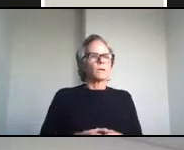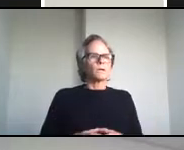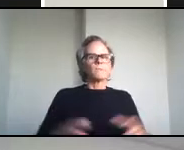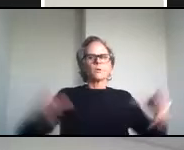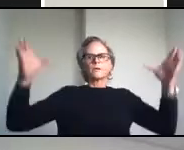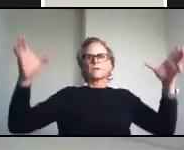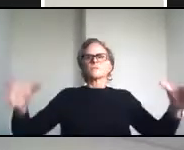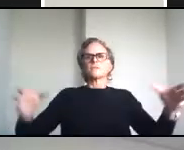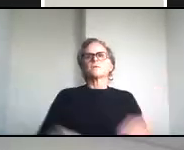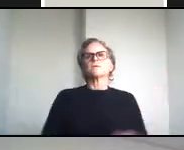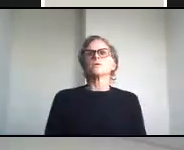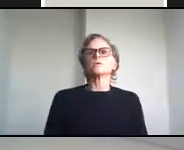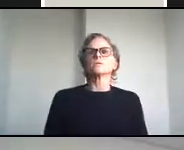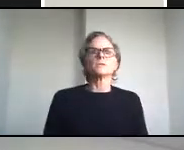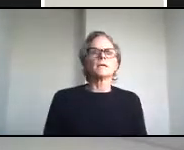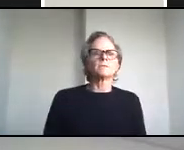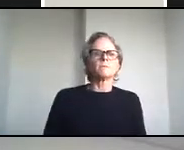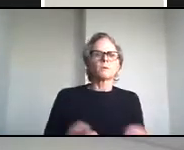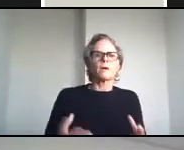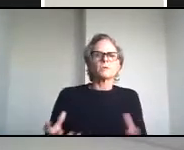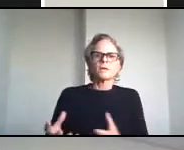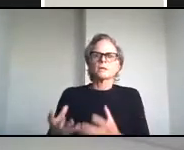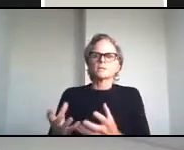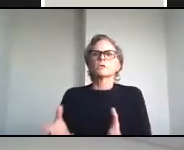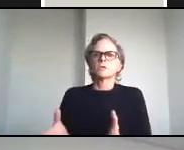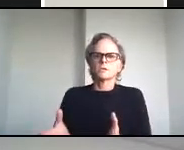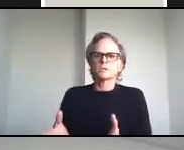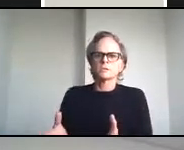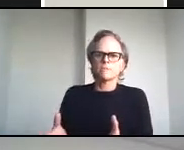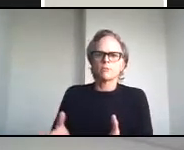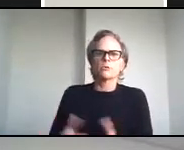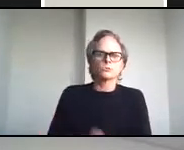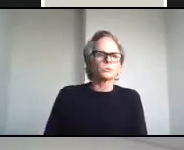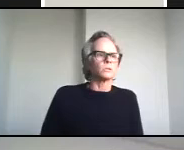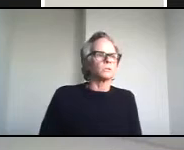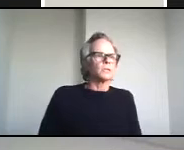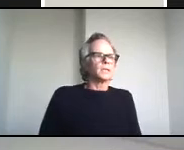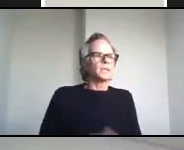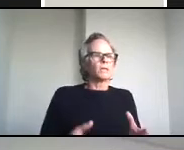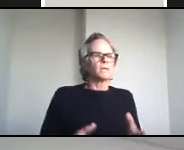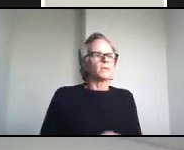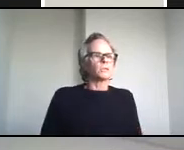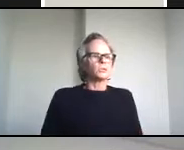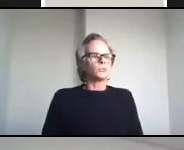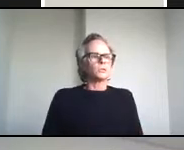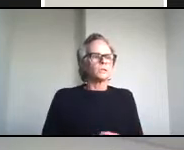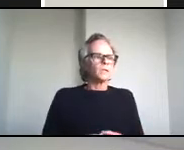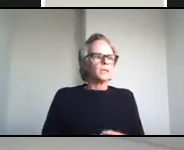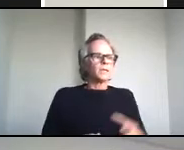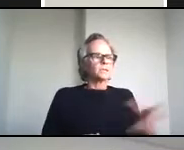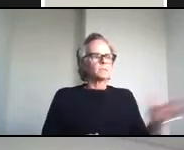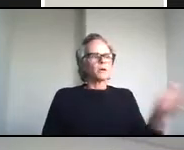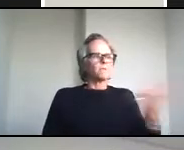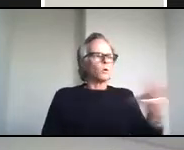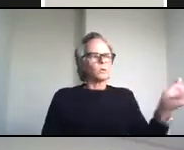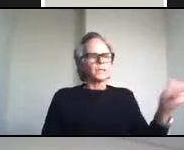this is one of the more kind of significant buildings and it requires a kind of serious approach to any renovation to it.